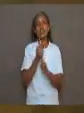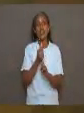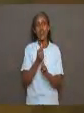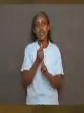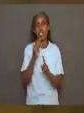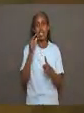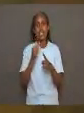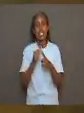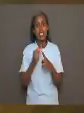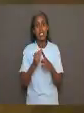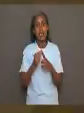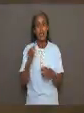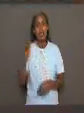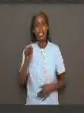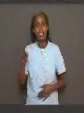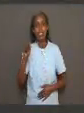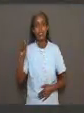term deviation.